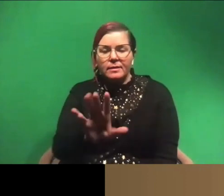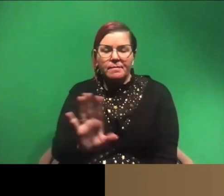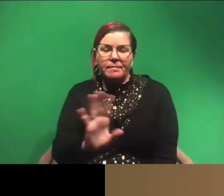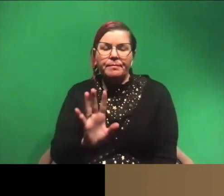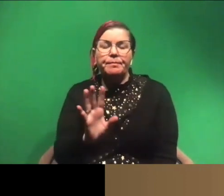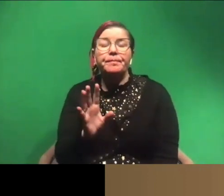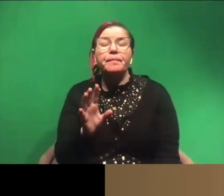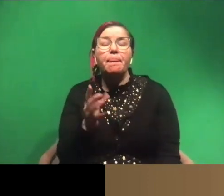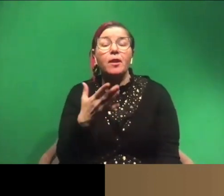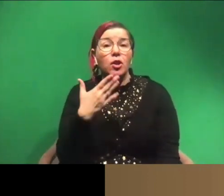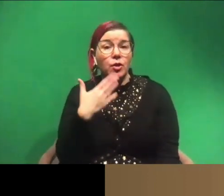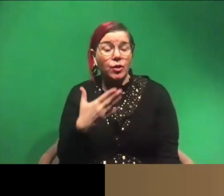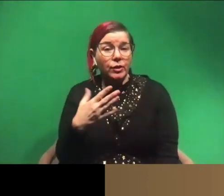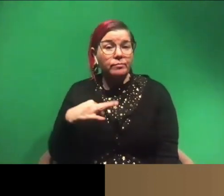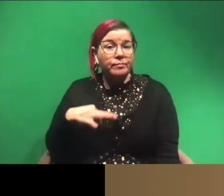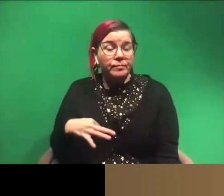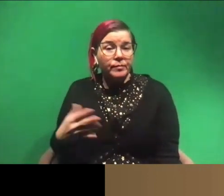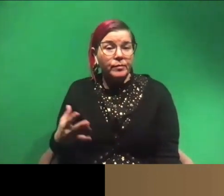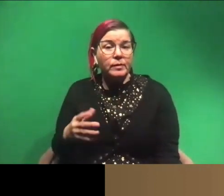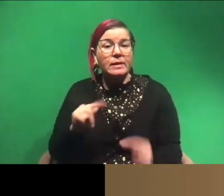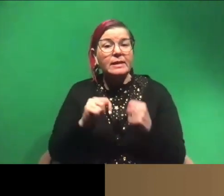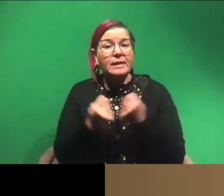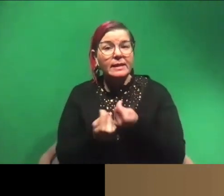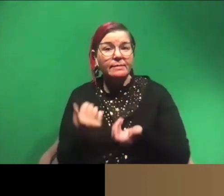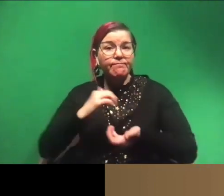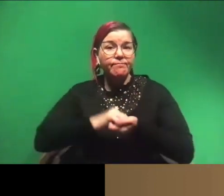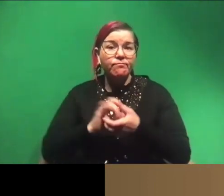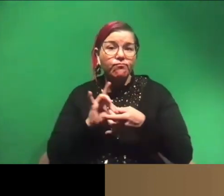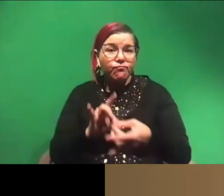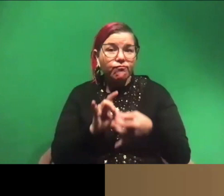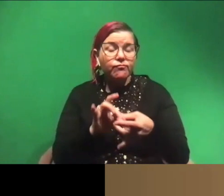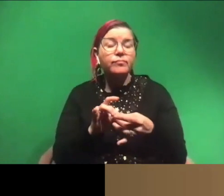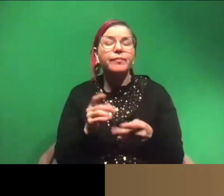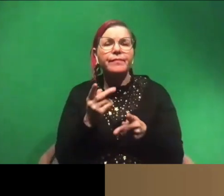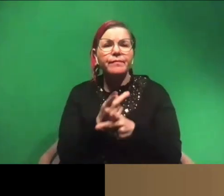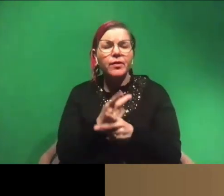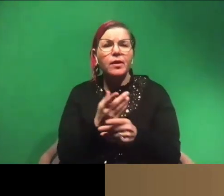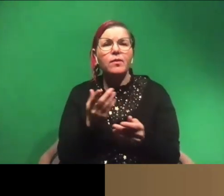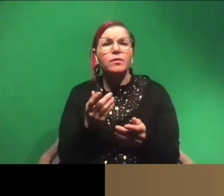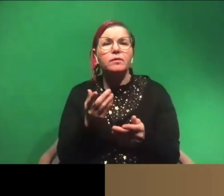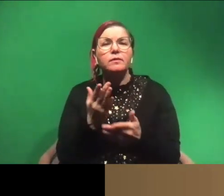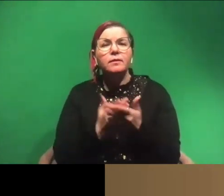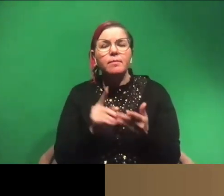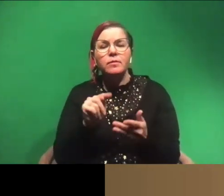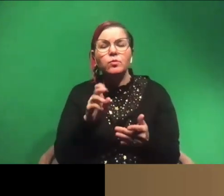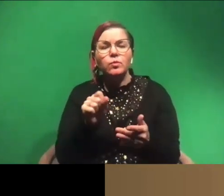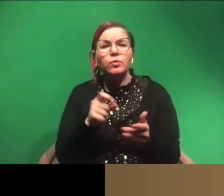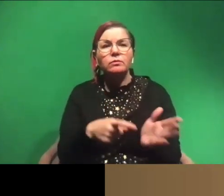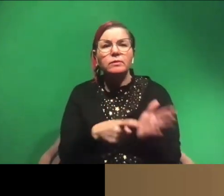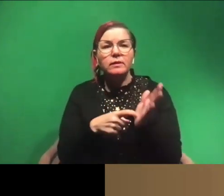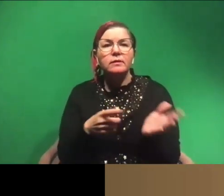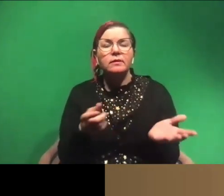it is good for is team cohesion, figuring out some of the tools that we might need.